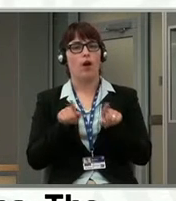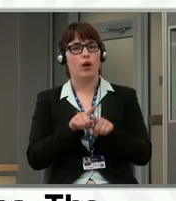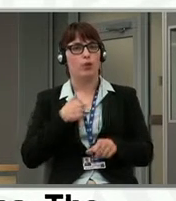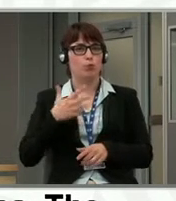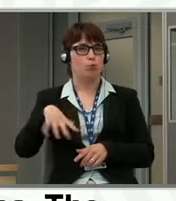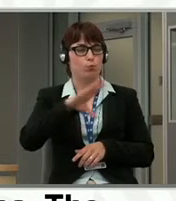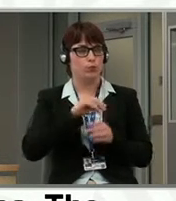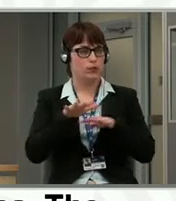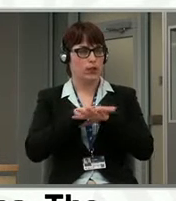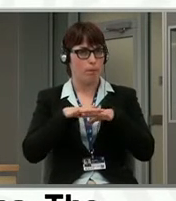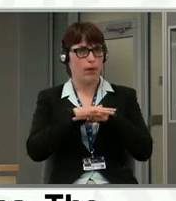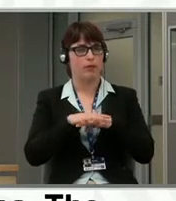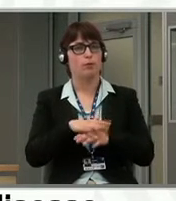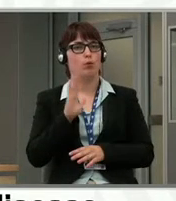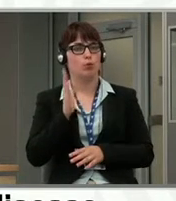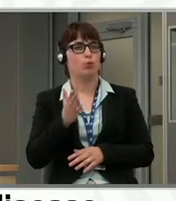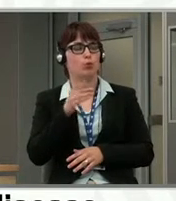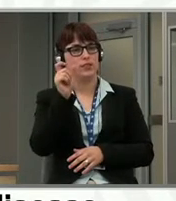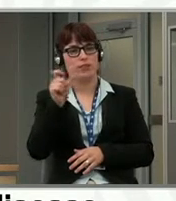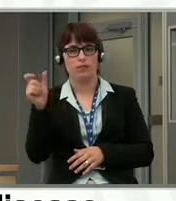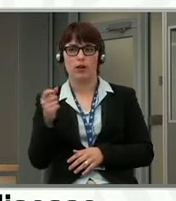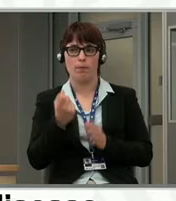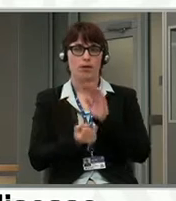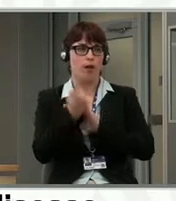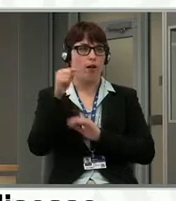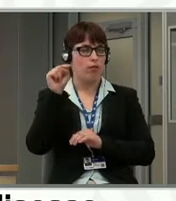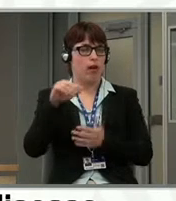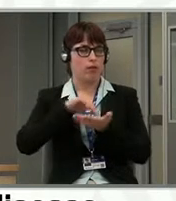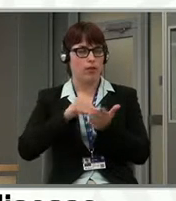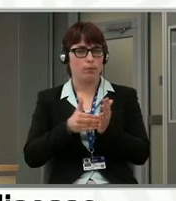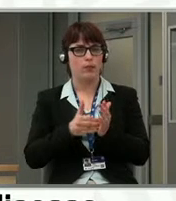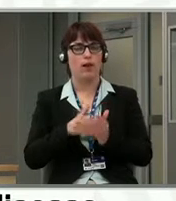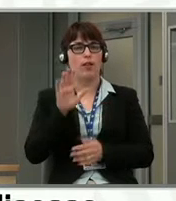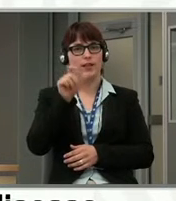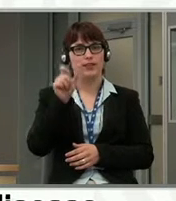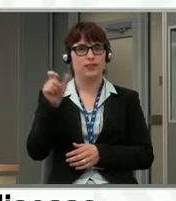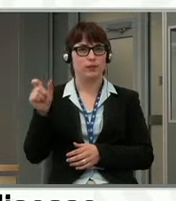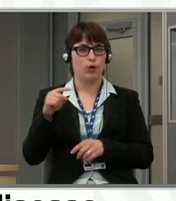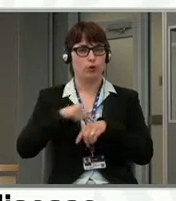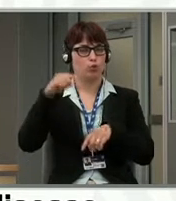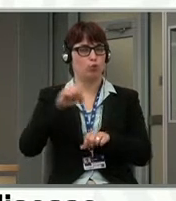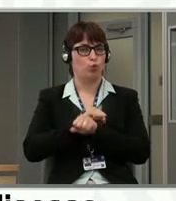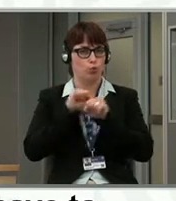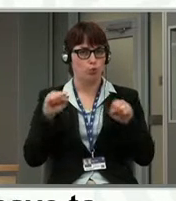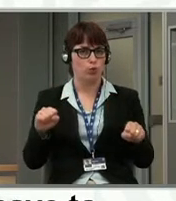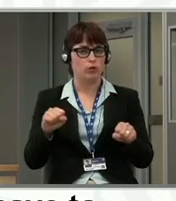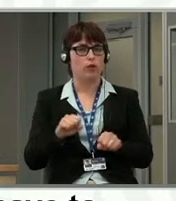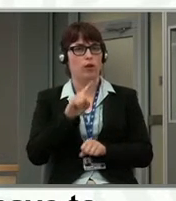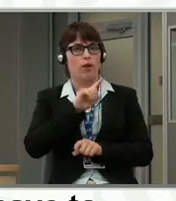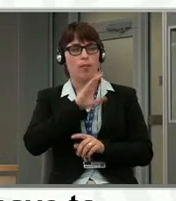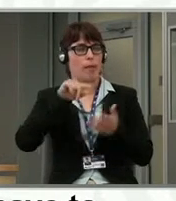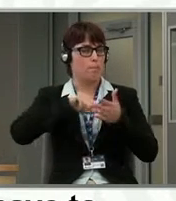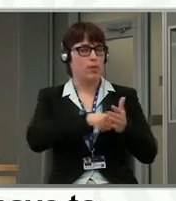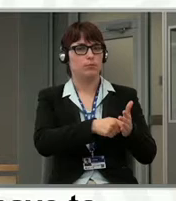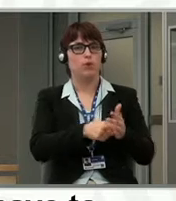the way we live. And we, the society, would have to create such conditions, such circumstances